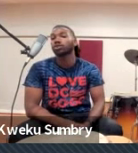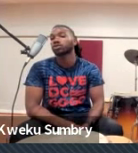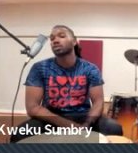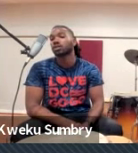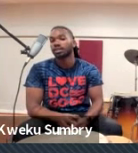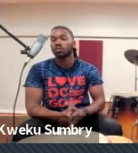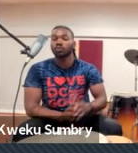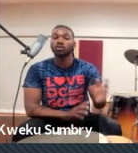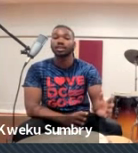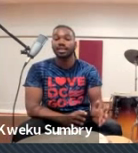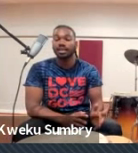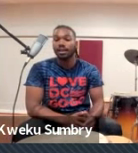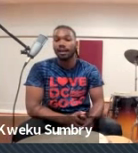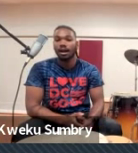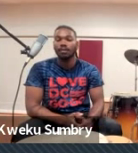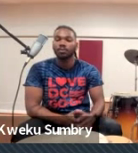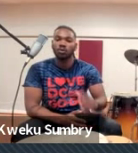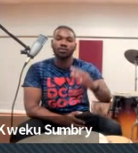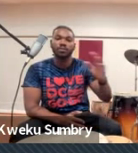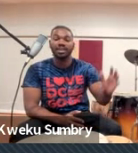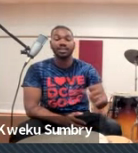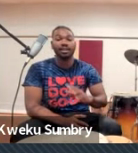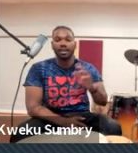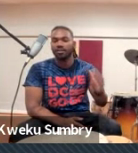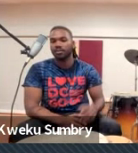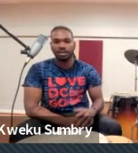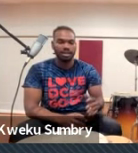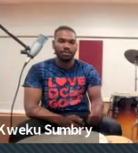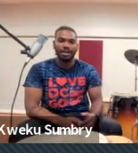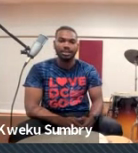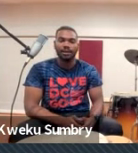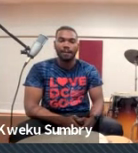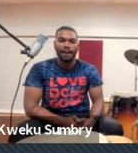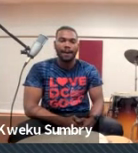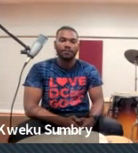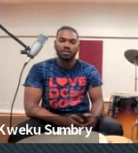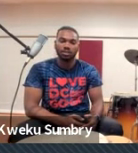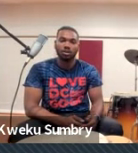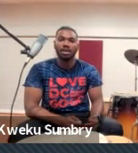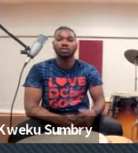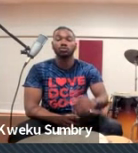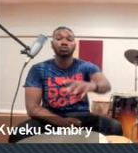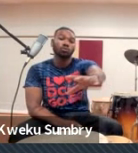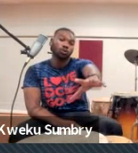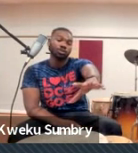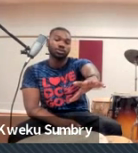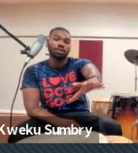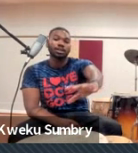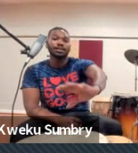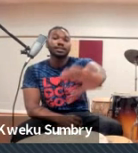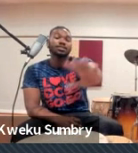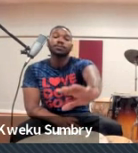Dundun Orchestra. That's when we go to Guinea, and more of the Manding area, Guinea, Mali, Senegal. And the Dundun